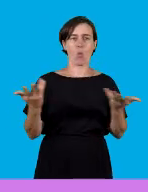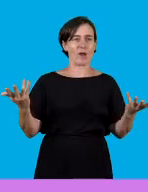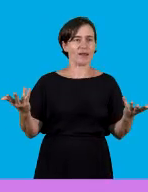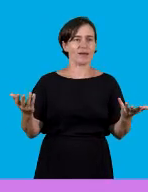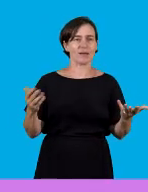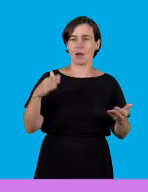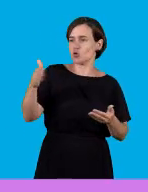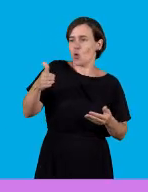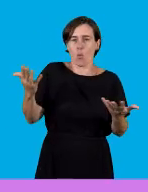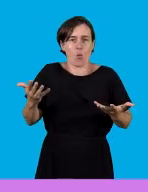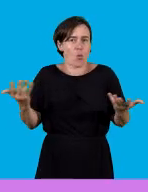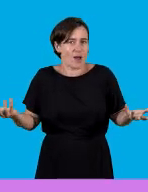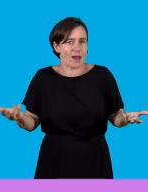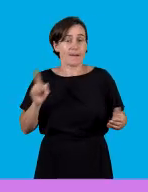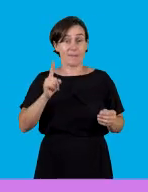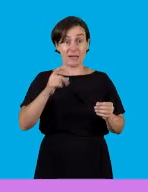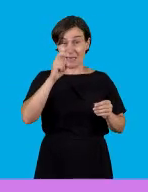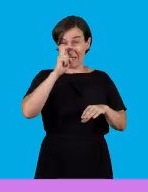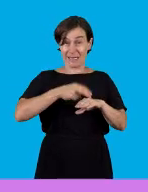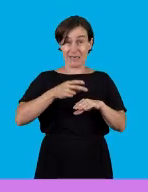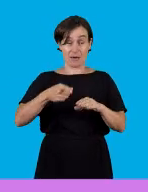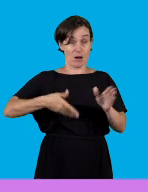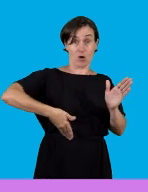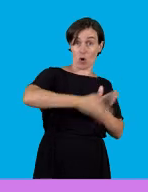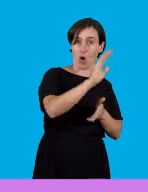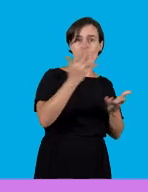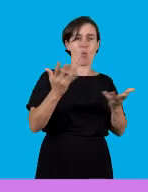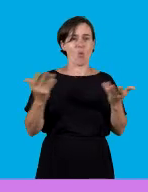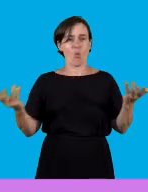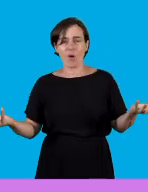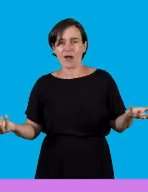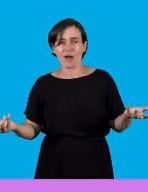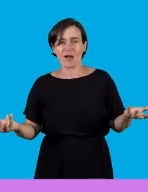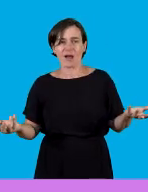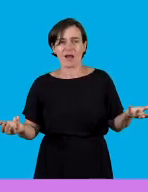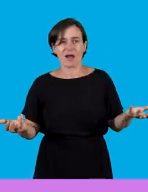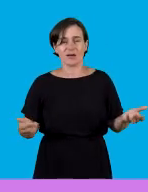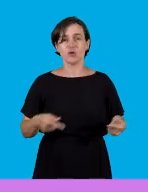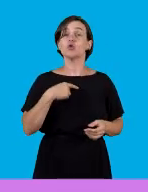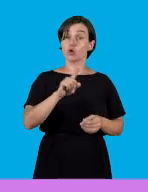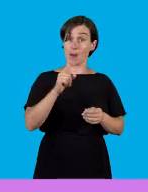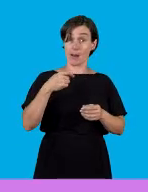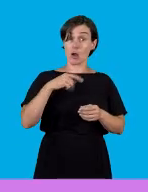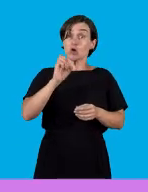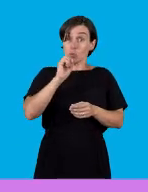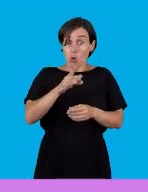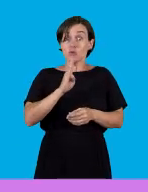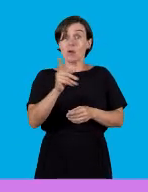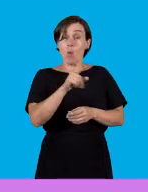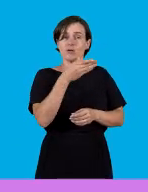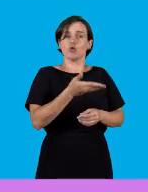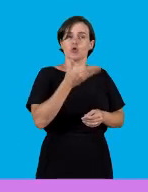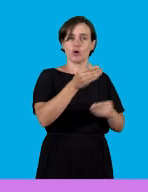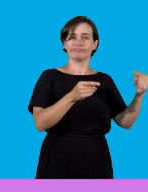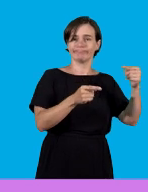supposed to give us maybe using arrows that this is what? This is the entrance, and then show another arrow saying this is the